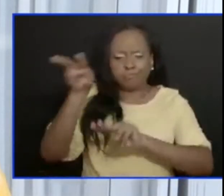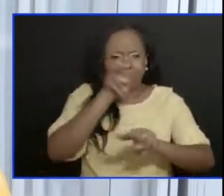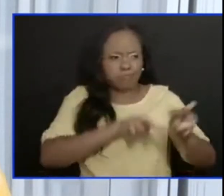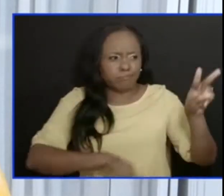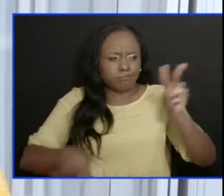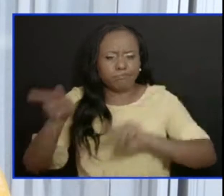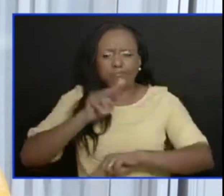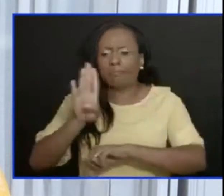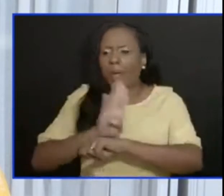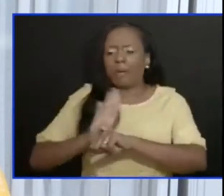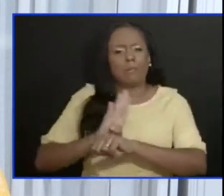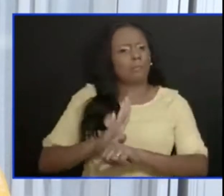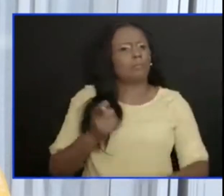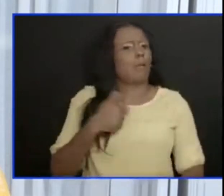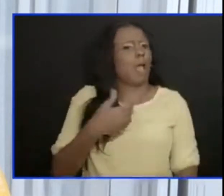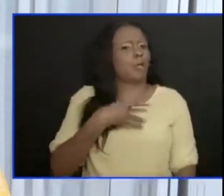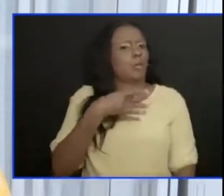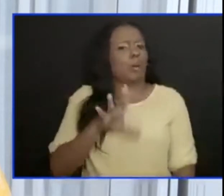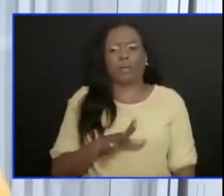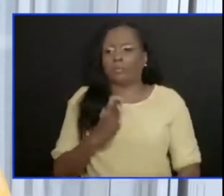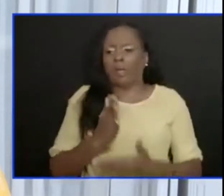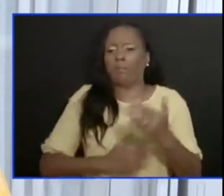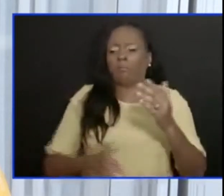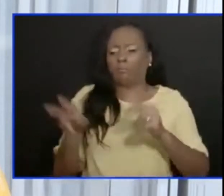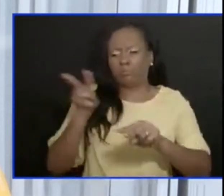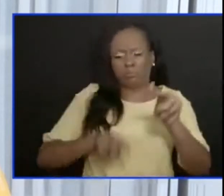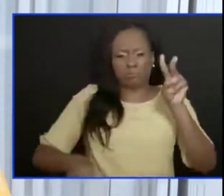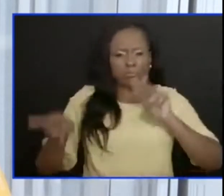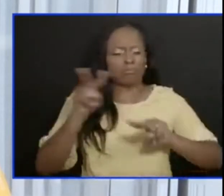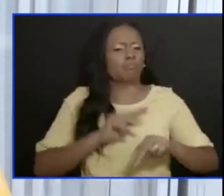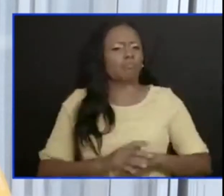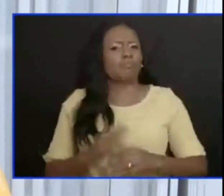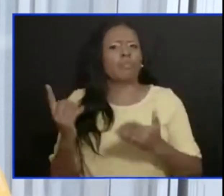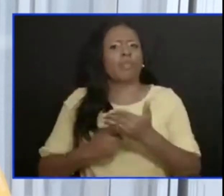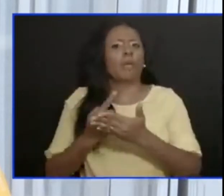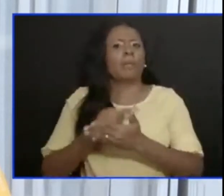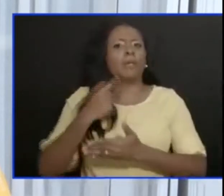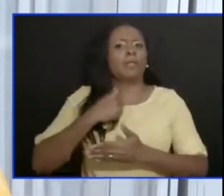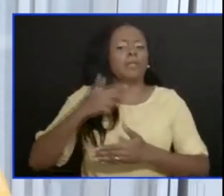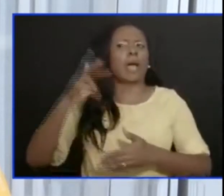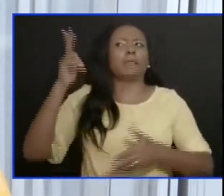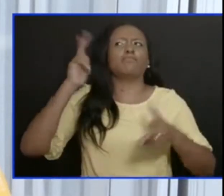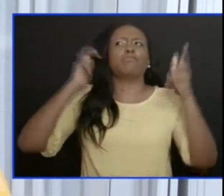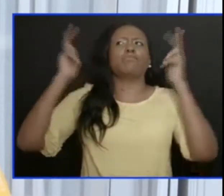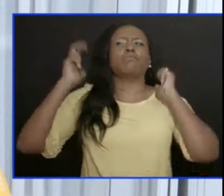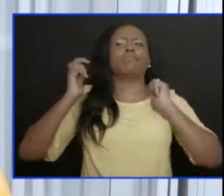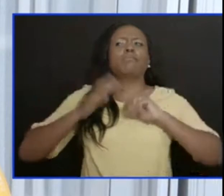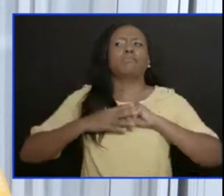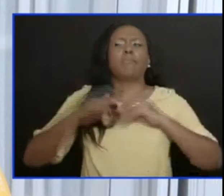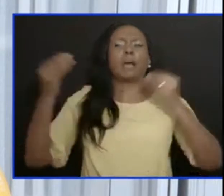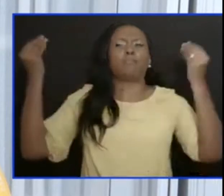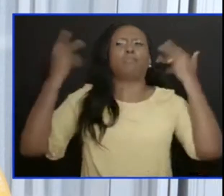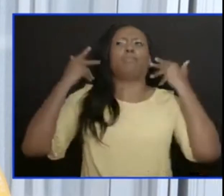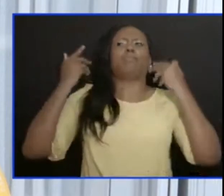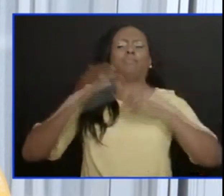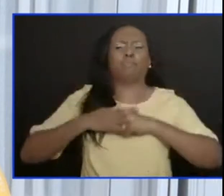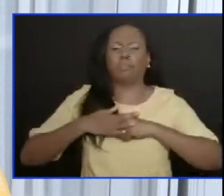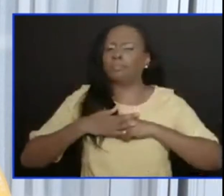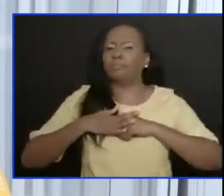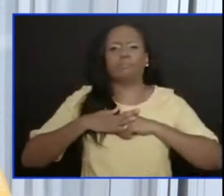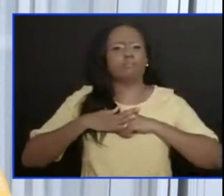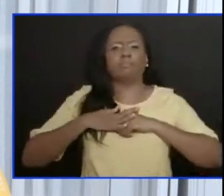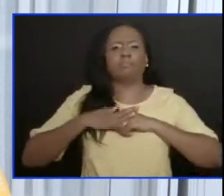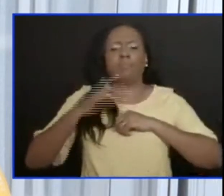I do not like some of what I see. Much of what I hear and the trajectory of where we are as a people and as a